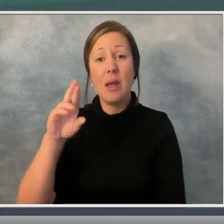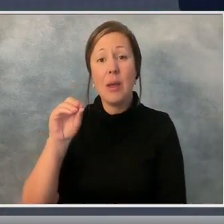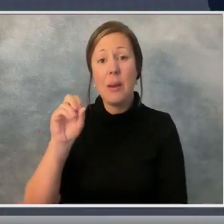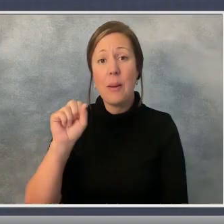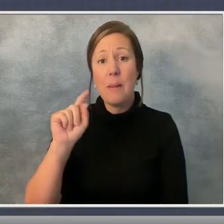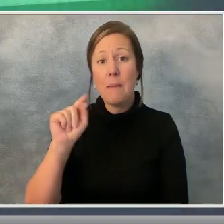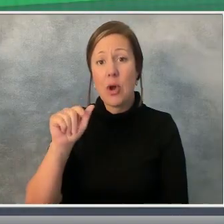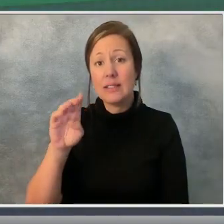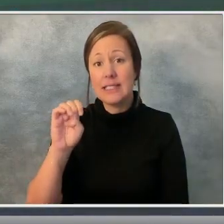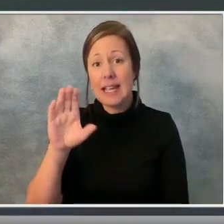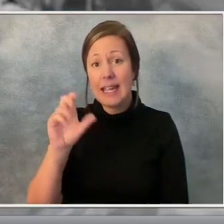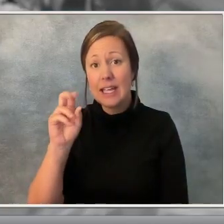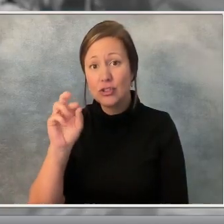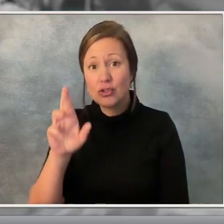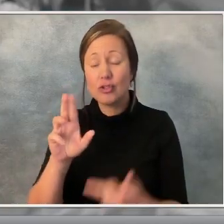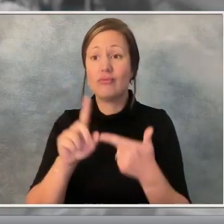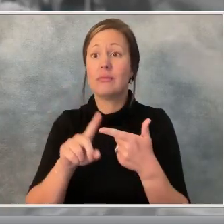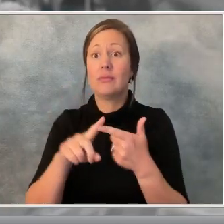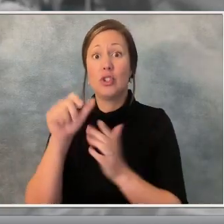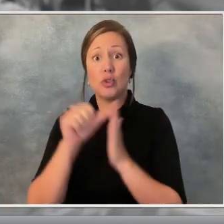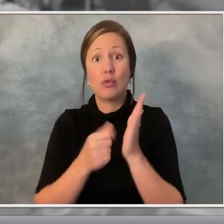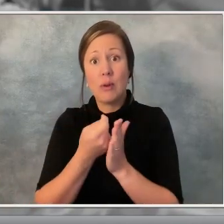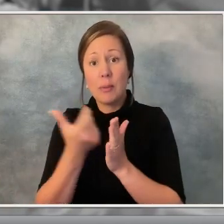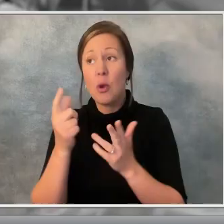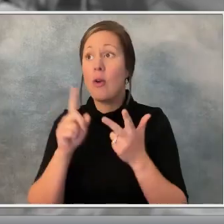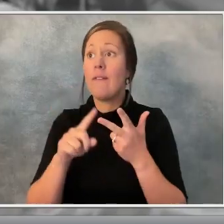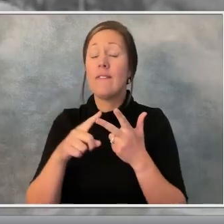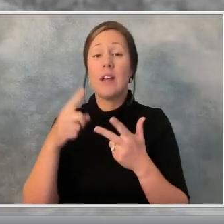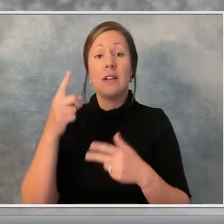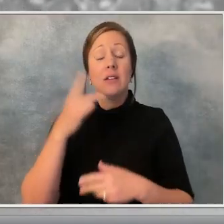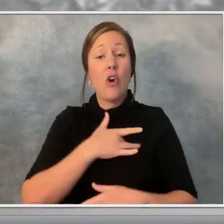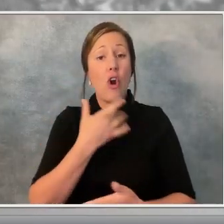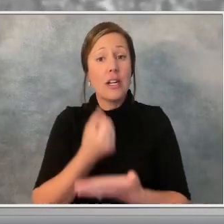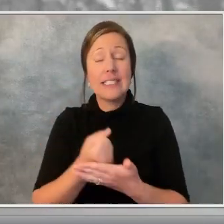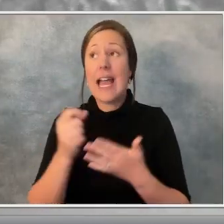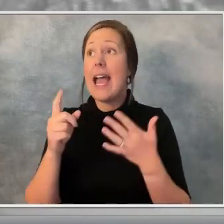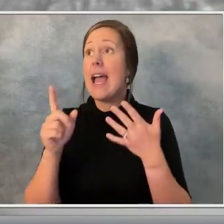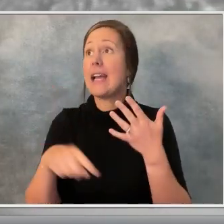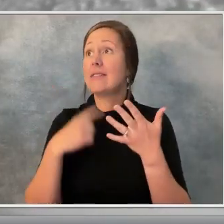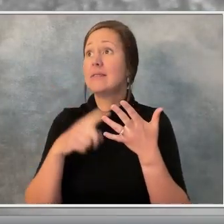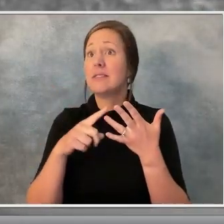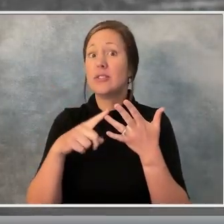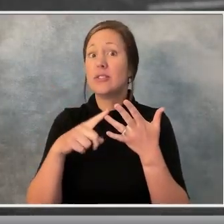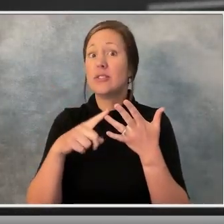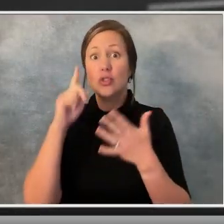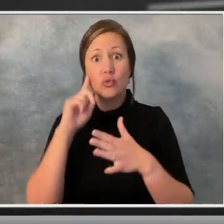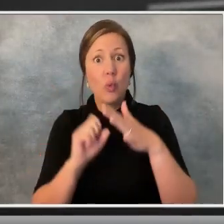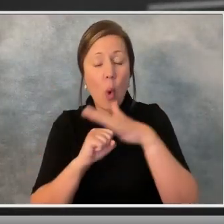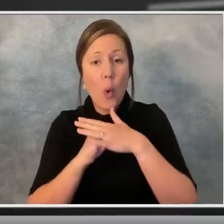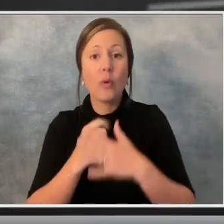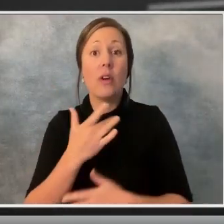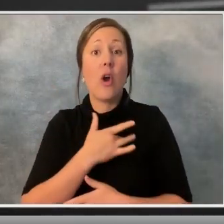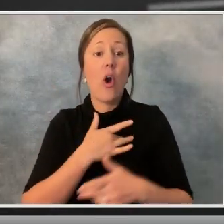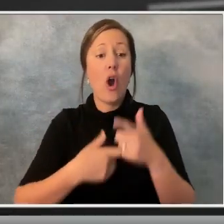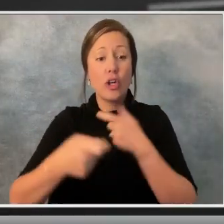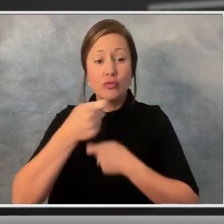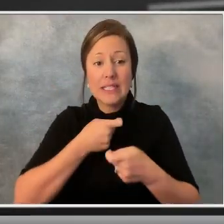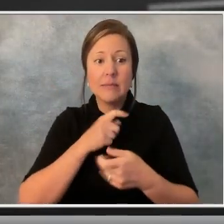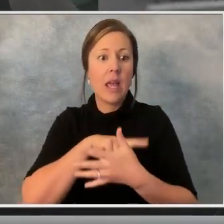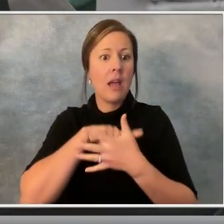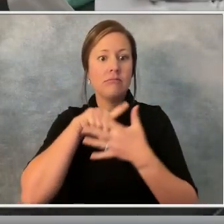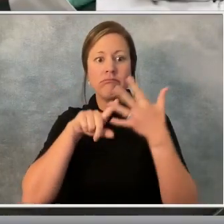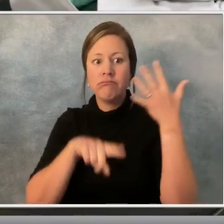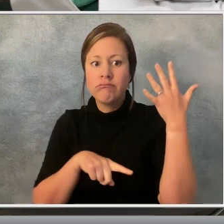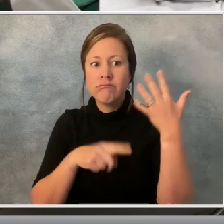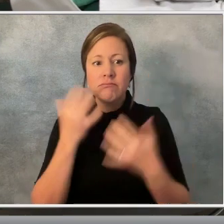a heart attack, stroke, and a heart transplant just 3 months later. I saw you at a bad moment in time,